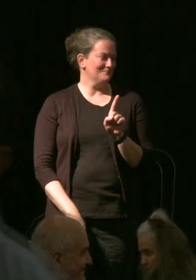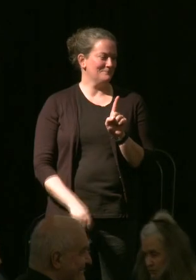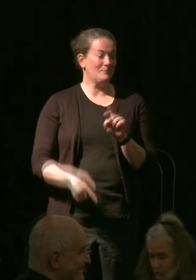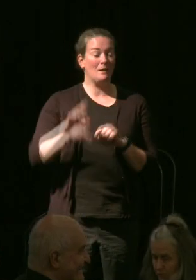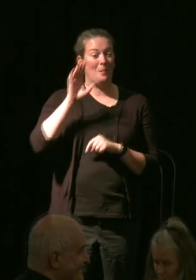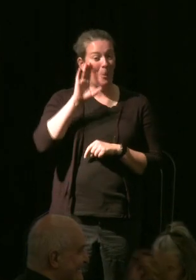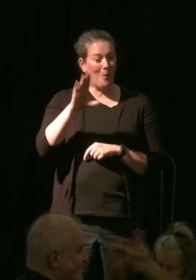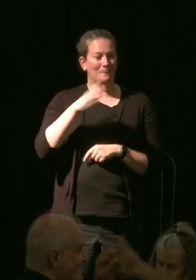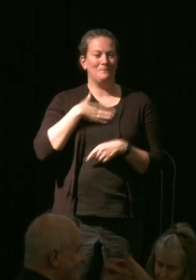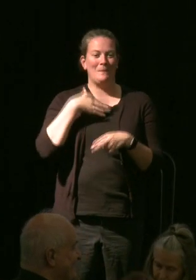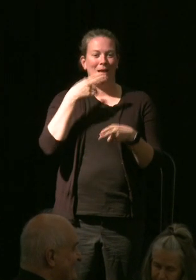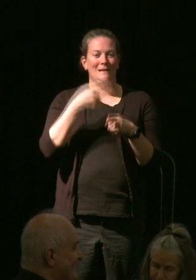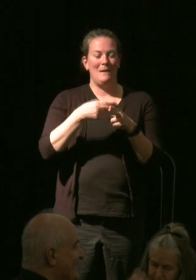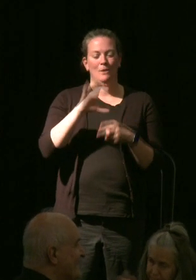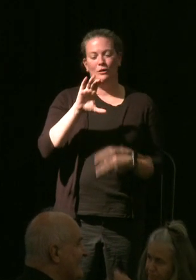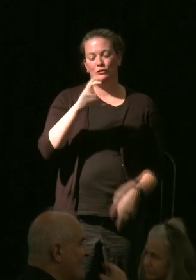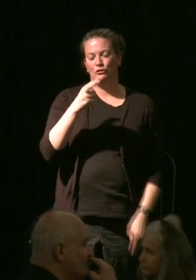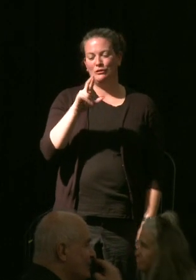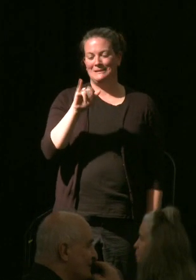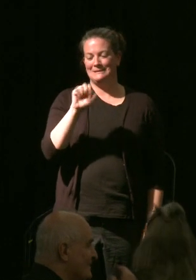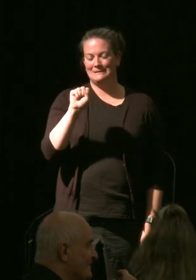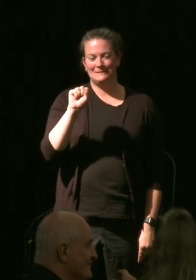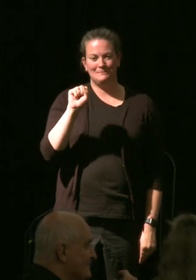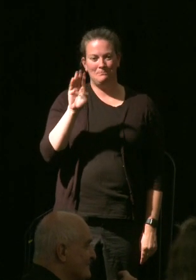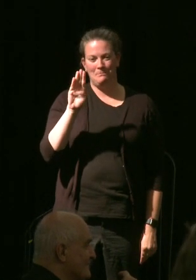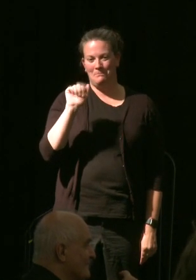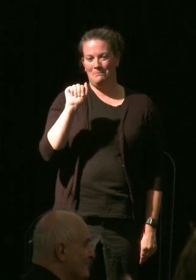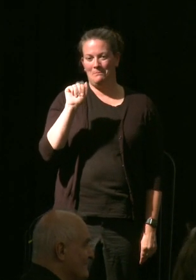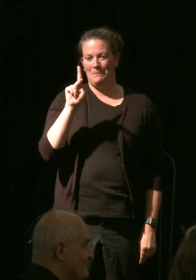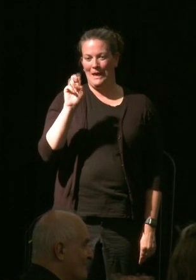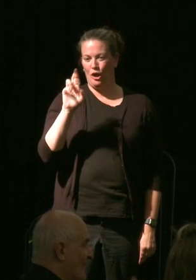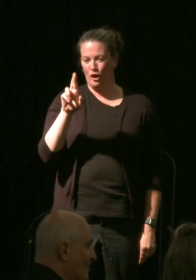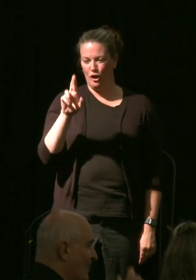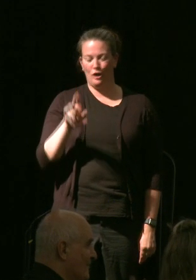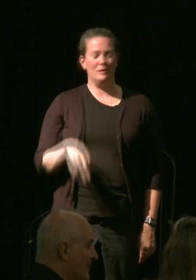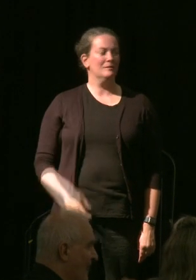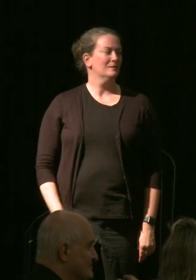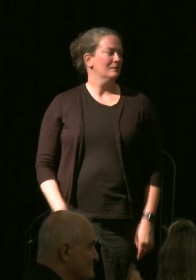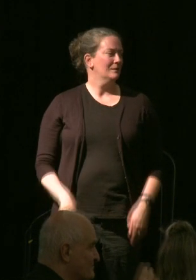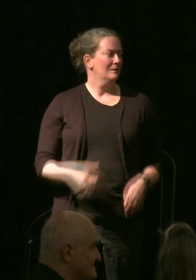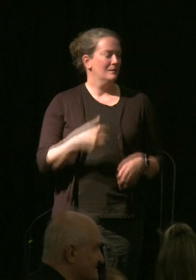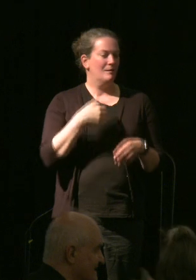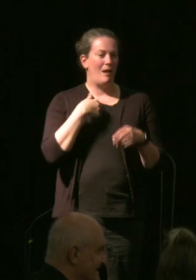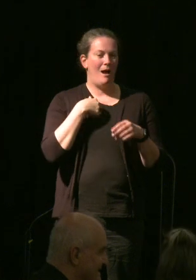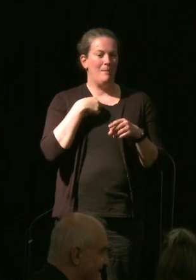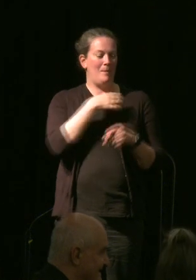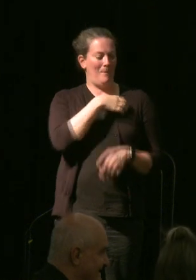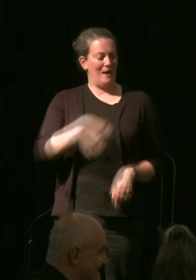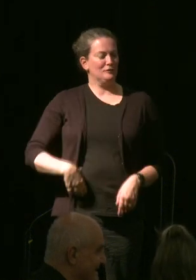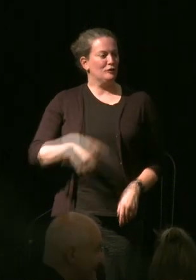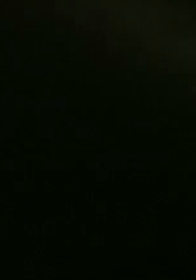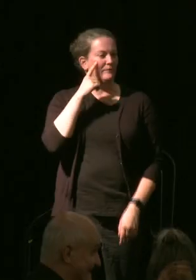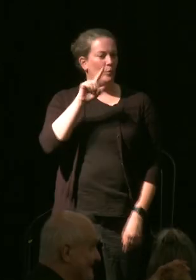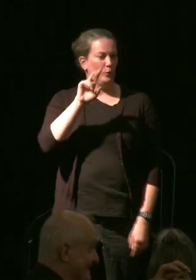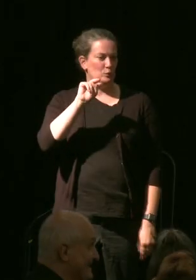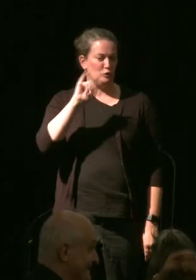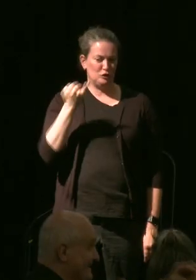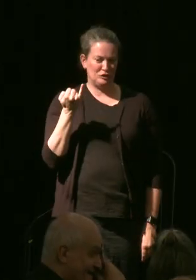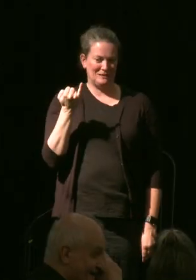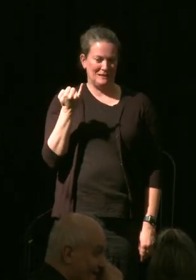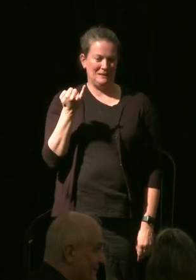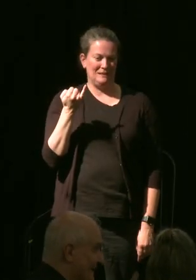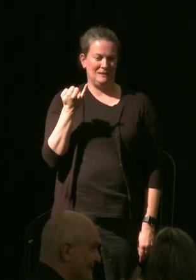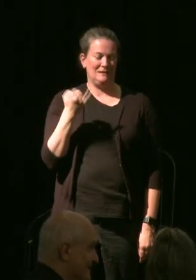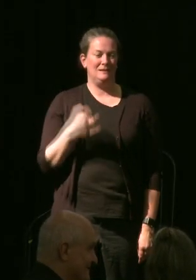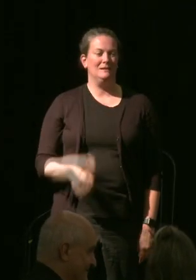Hello, my name is Chris Baker. I'm also an ambassador for New Jersey, and I'm honored